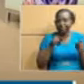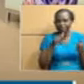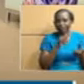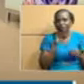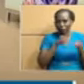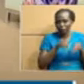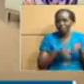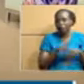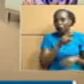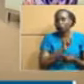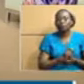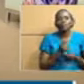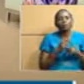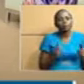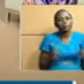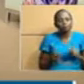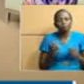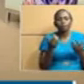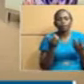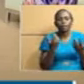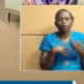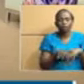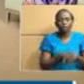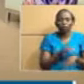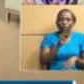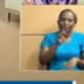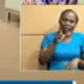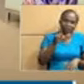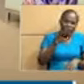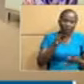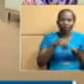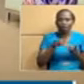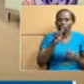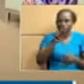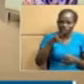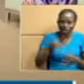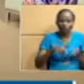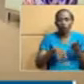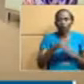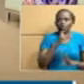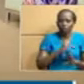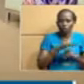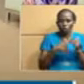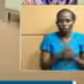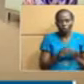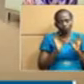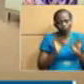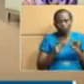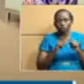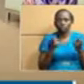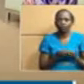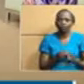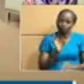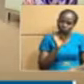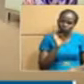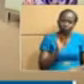They are saying a combination of Salima, Honorable Flavia and Angela and the professor, that you make a very fantastic team. And they